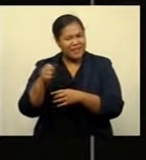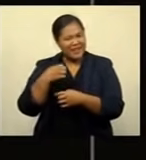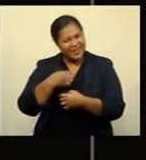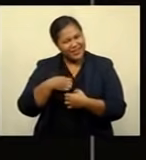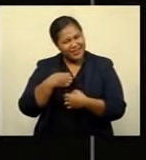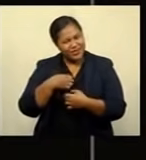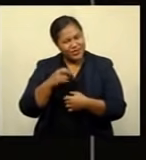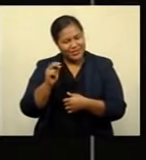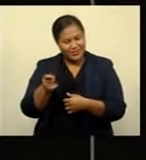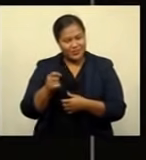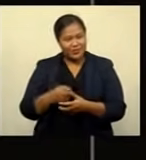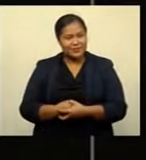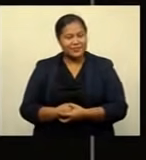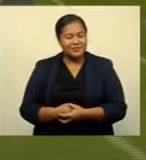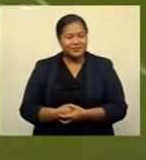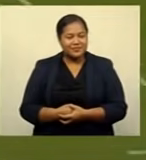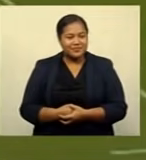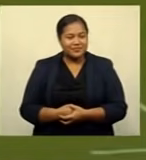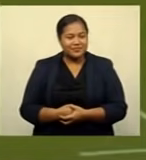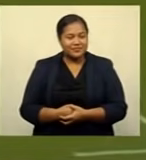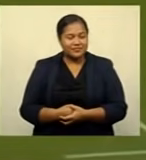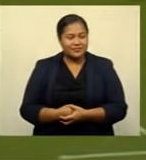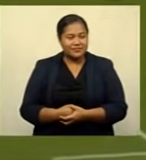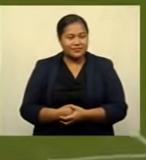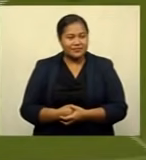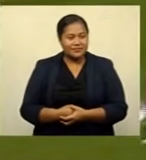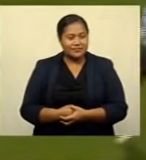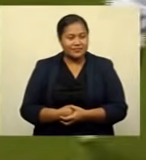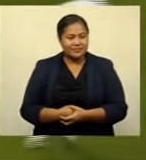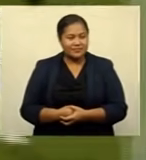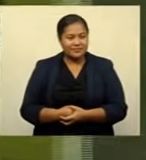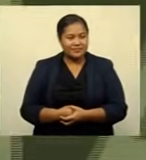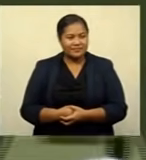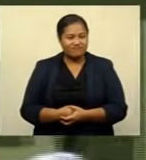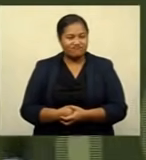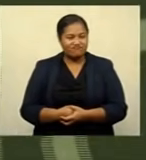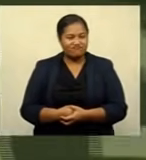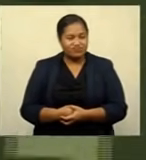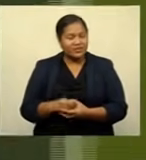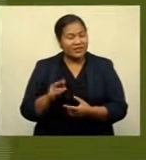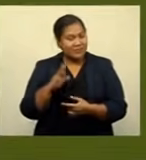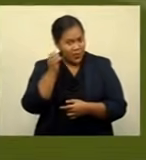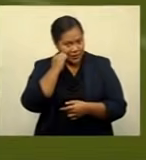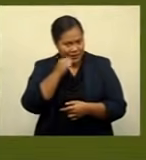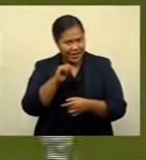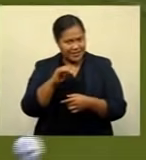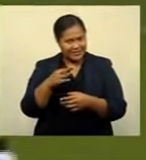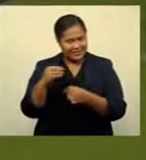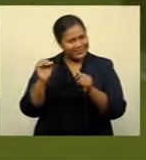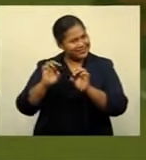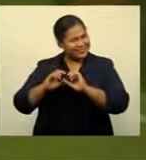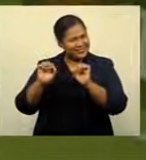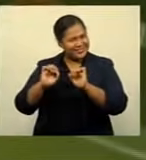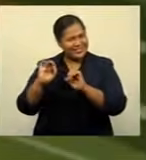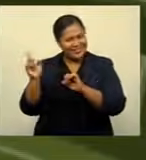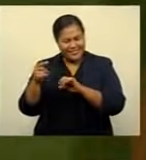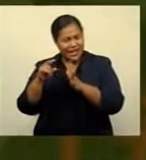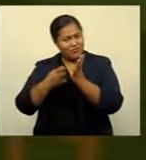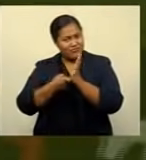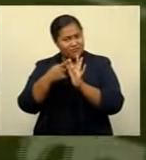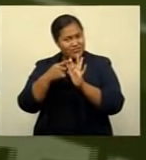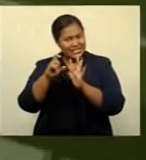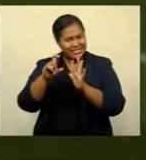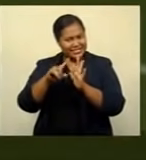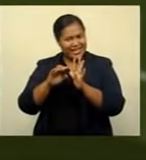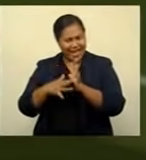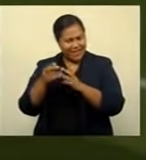well. Aquila Dhama with the details. Down by Whitelock, now Savia. Away. For All Blacks fans, Rees was their 3-try scoring